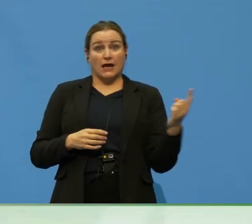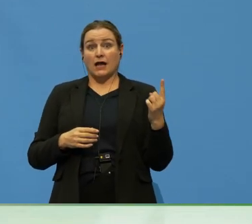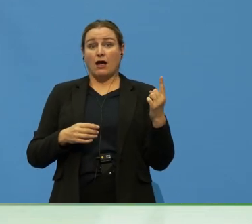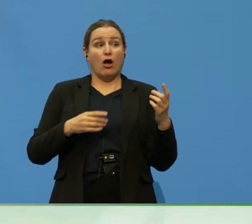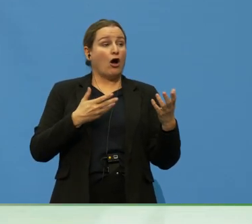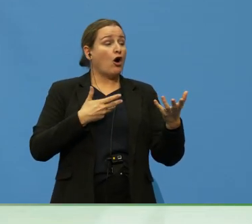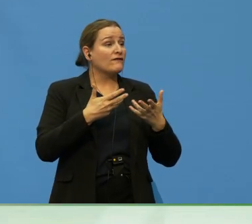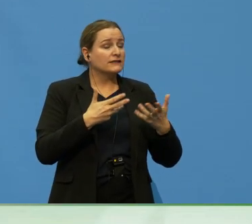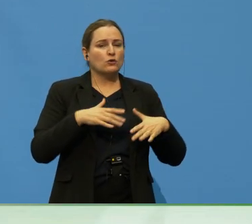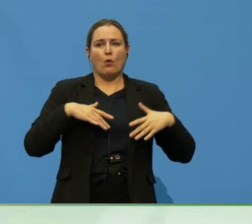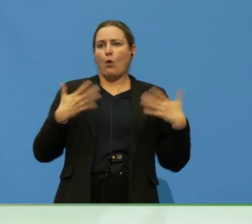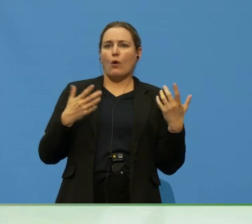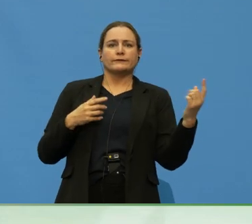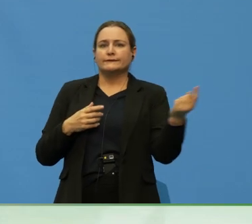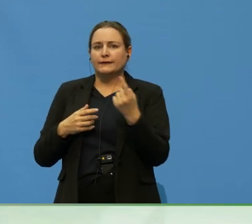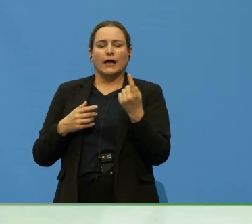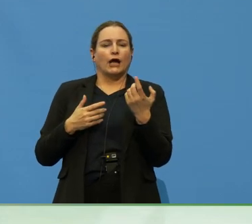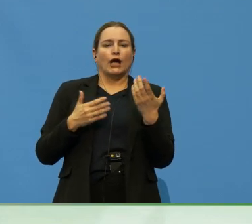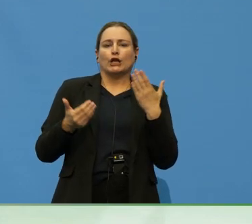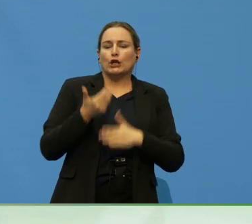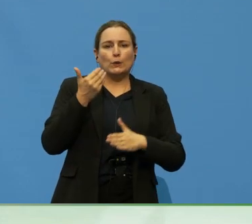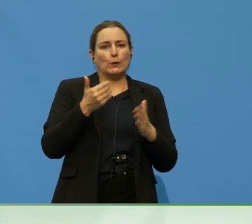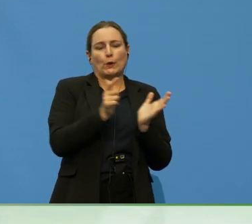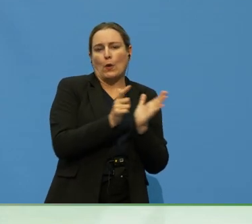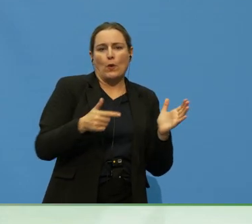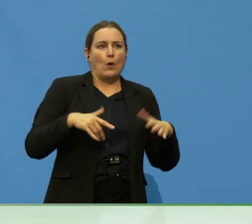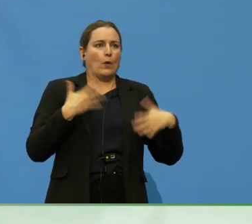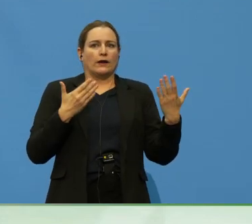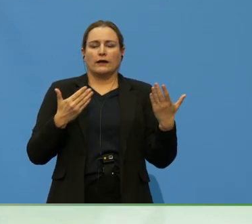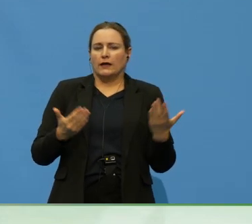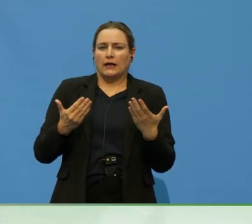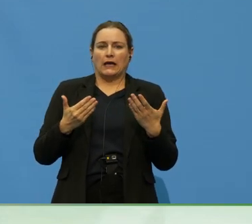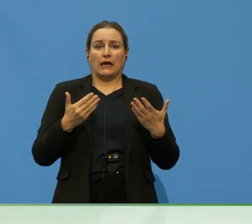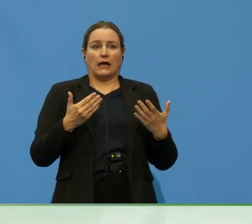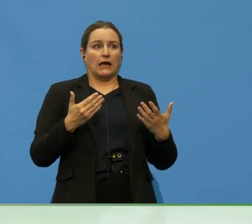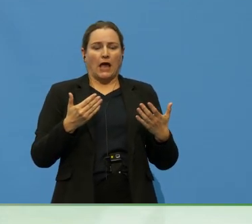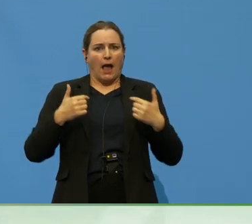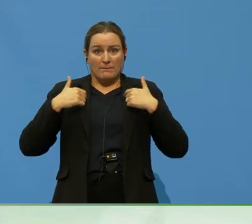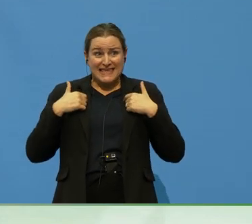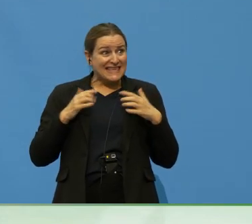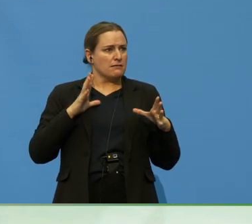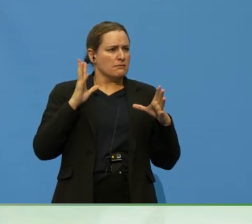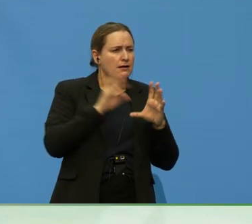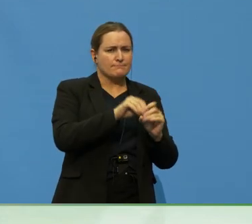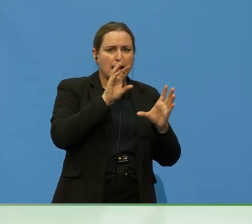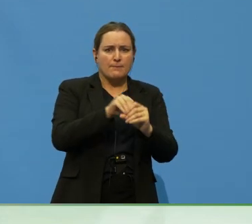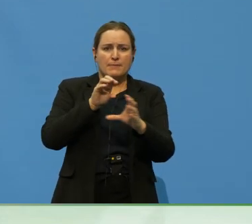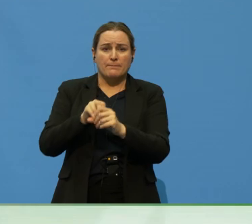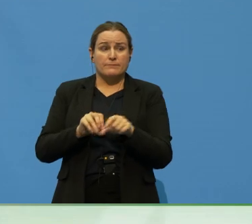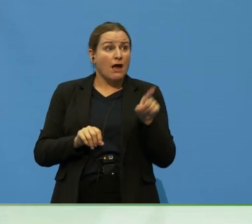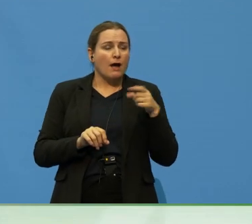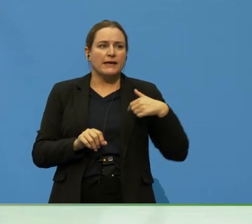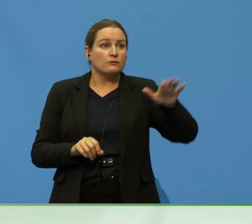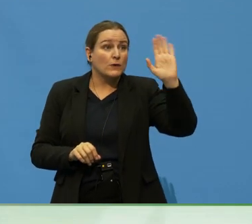it wasn't just that the disability minister was responsible for everything to do in the whole country around disability.